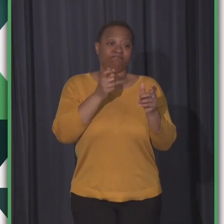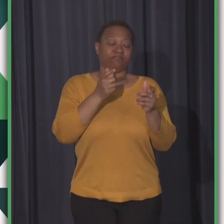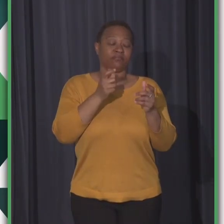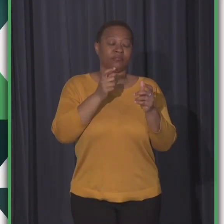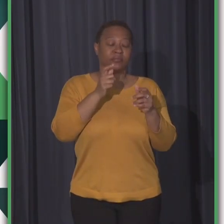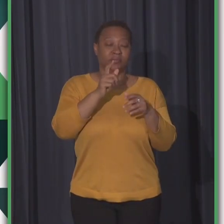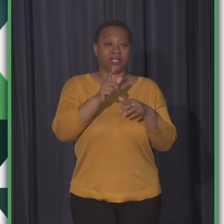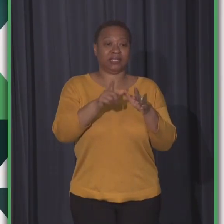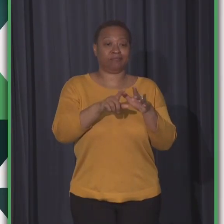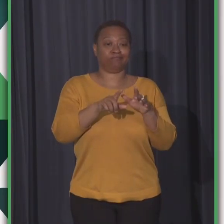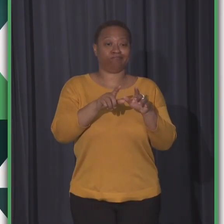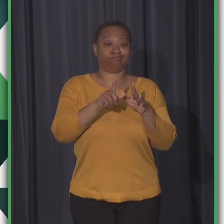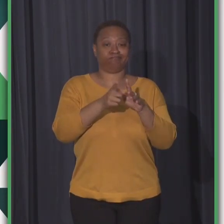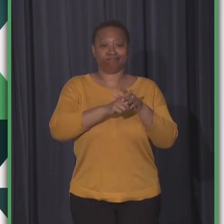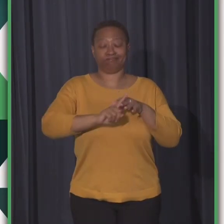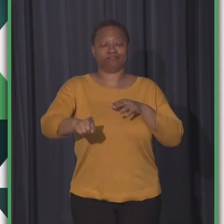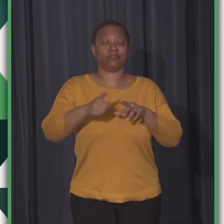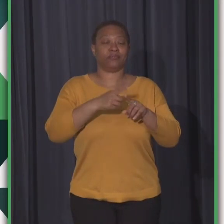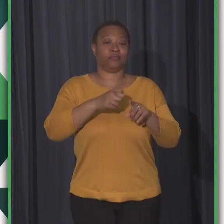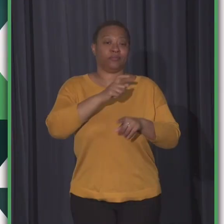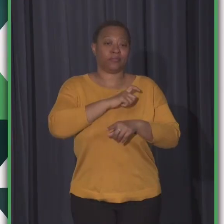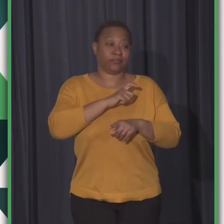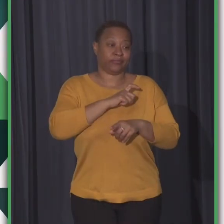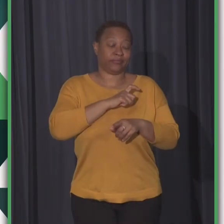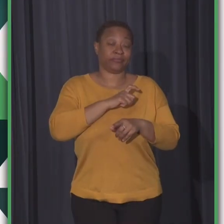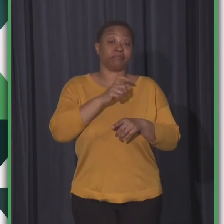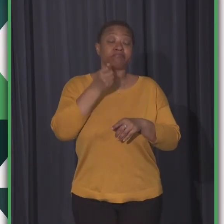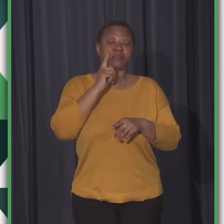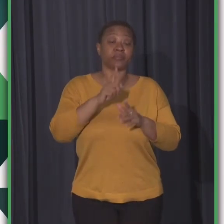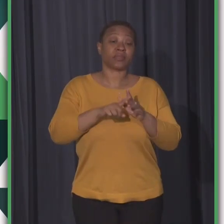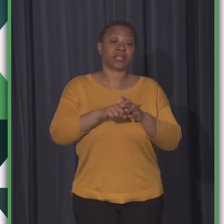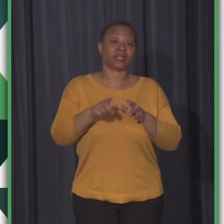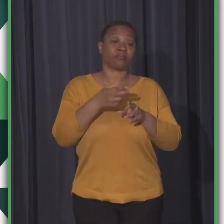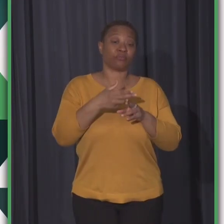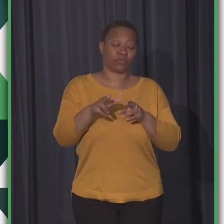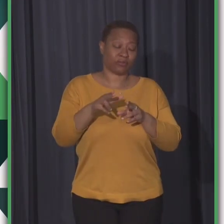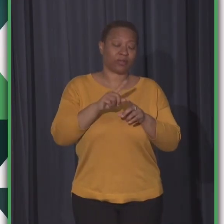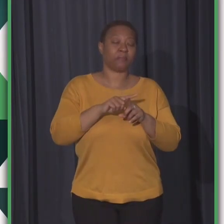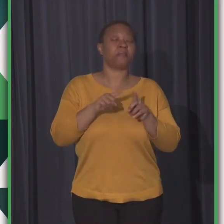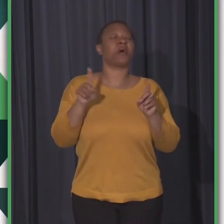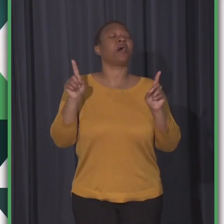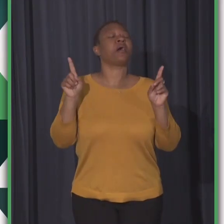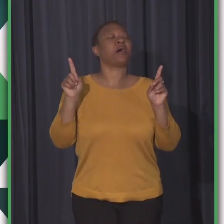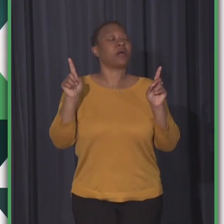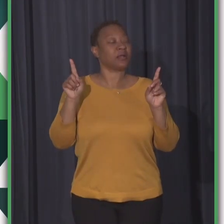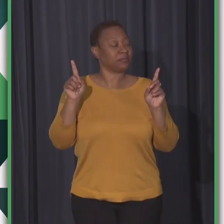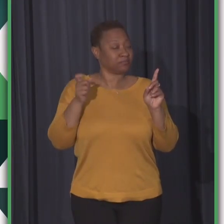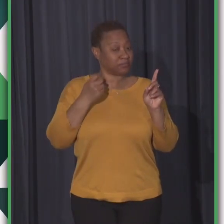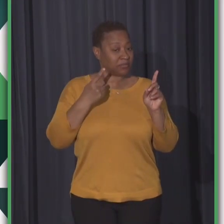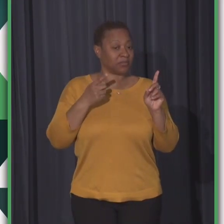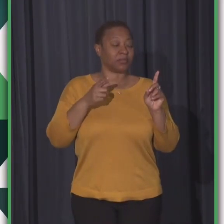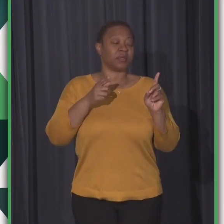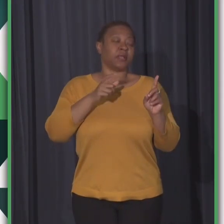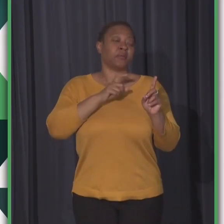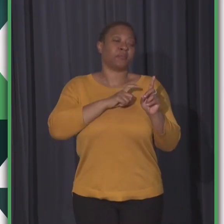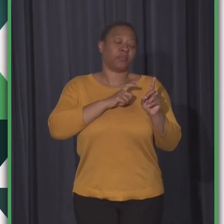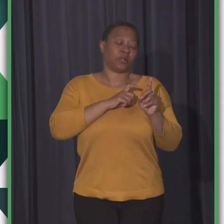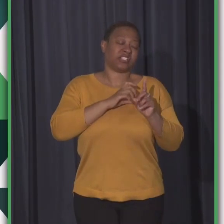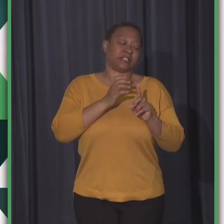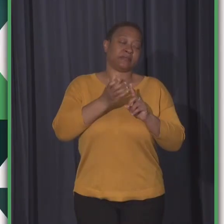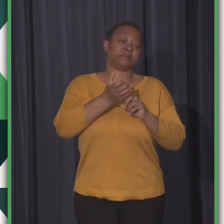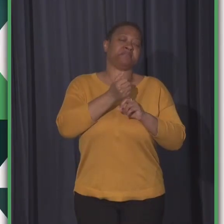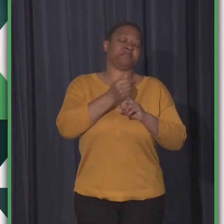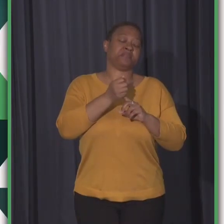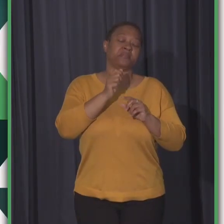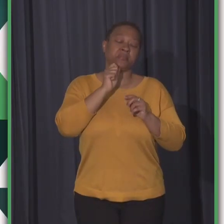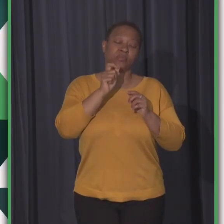and unfortunately, he escaped briefly, and they were able to apprehend him a short distance